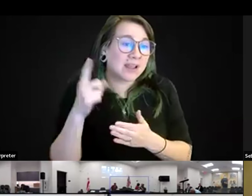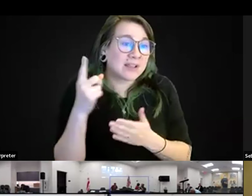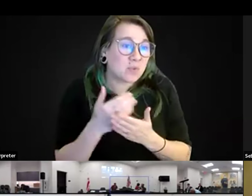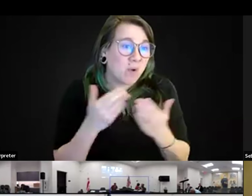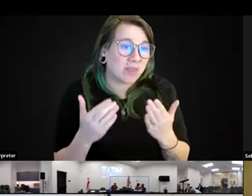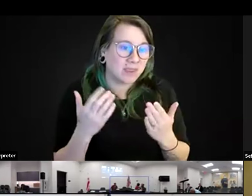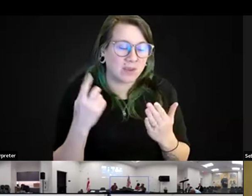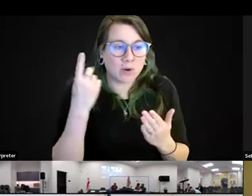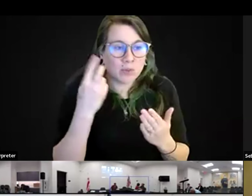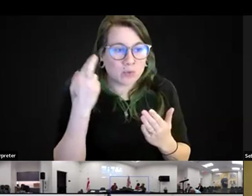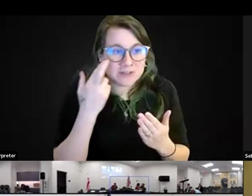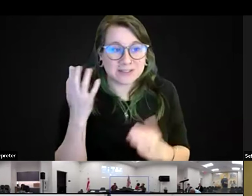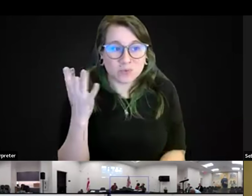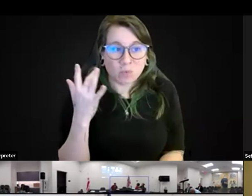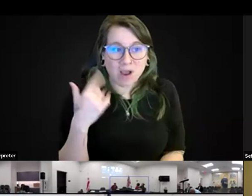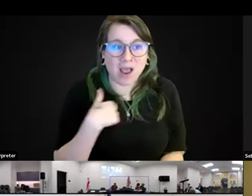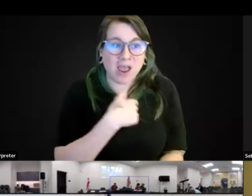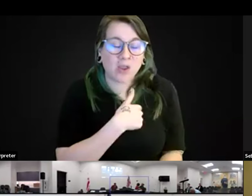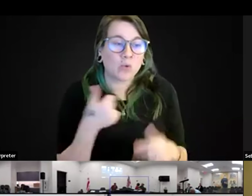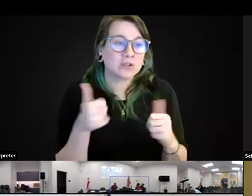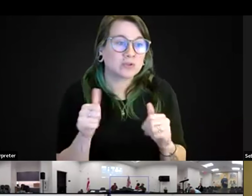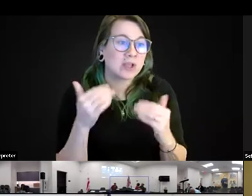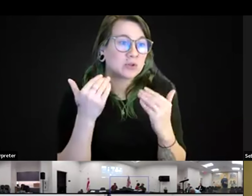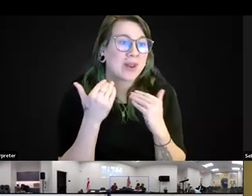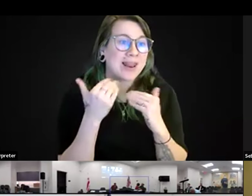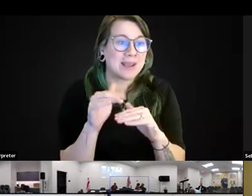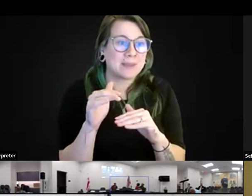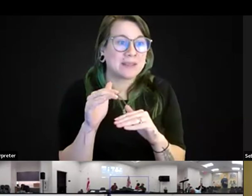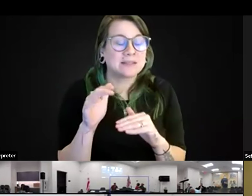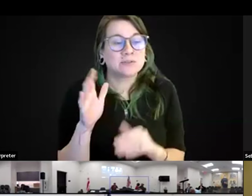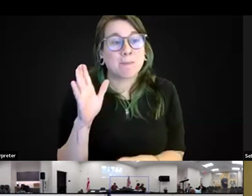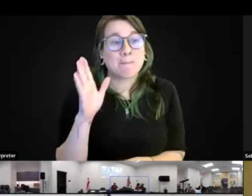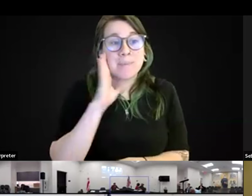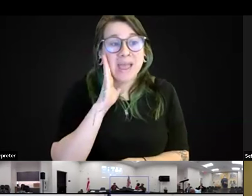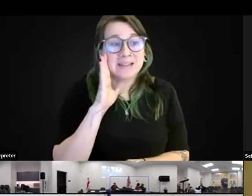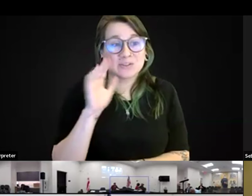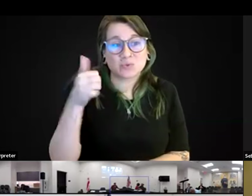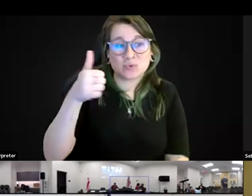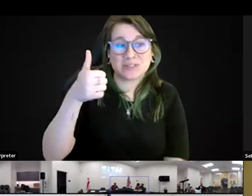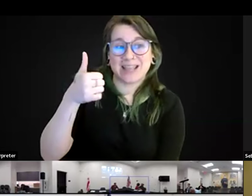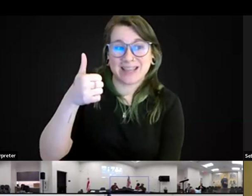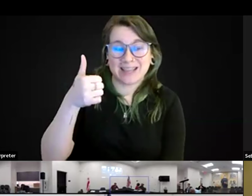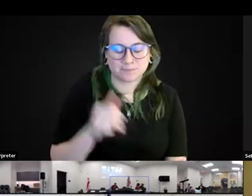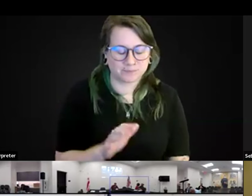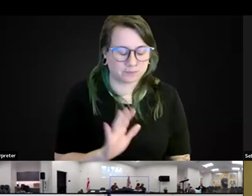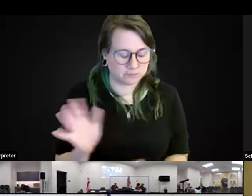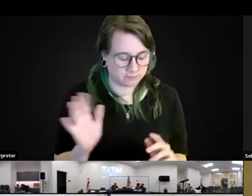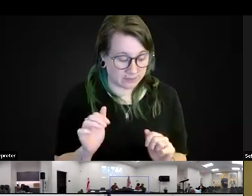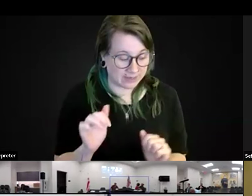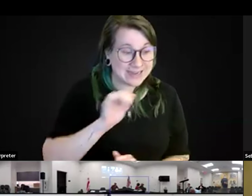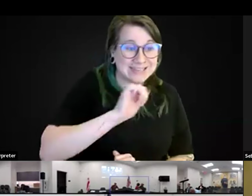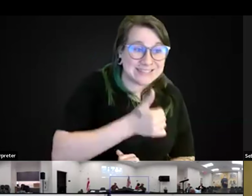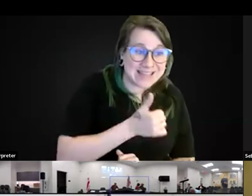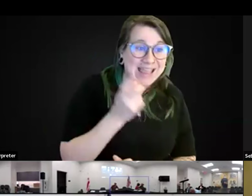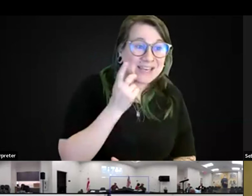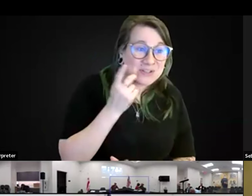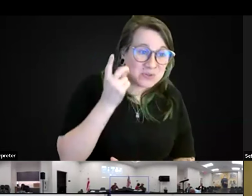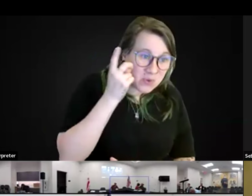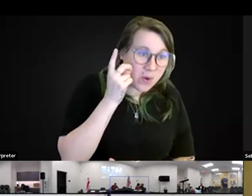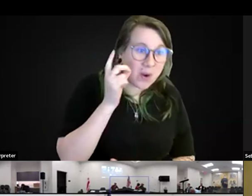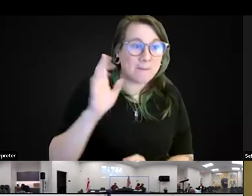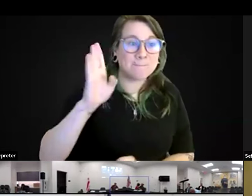reasons why we limit the bids to 50, I mean to 10 per dorms, 10 dorm bids per